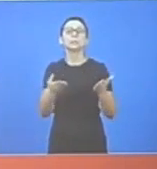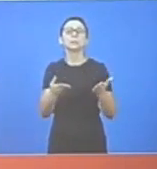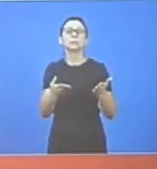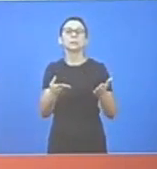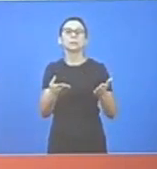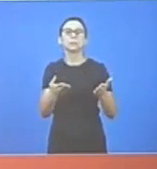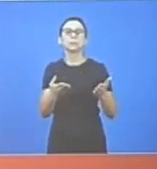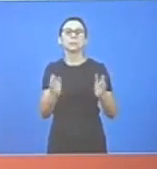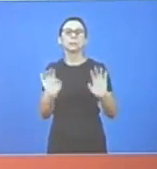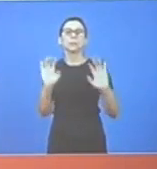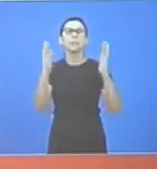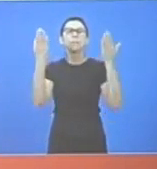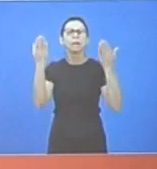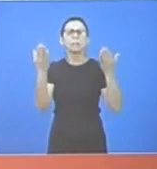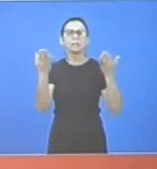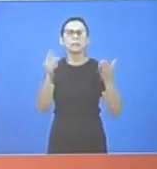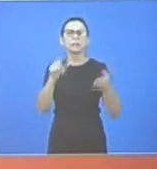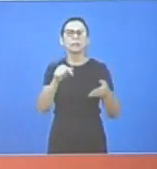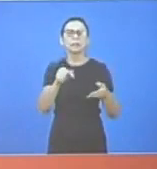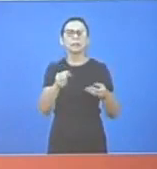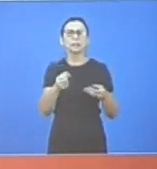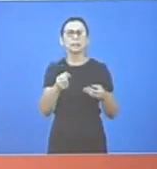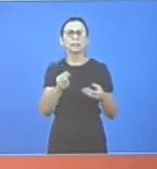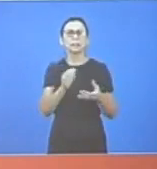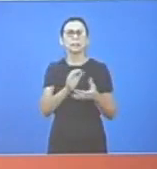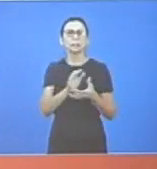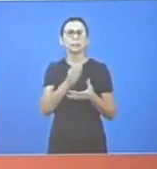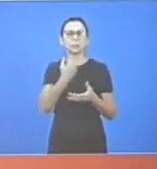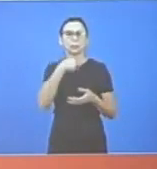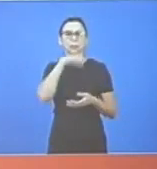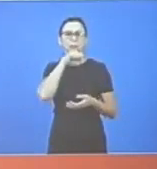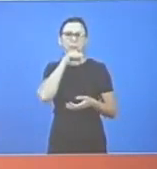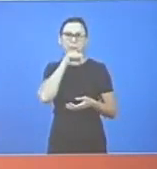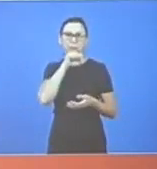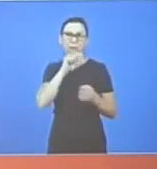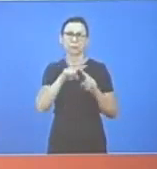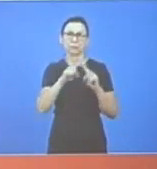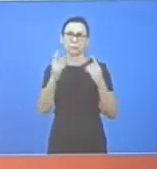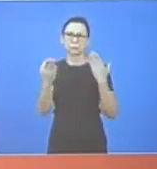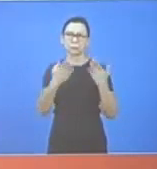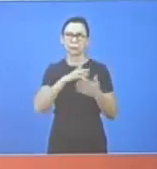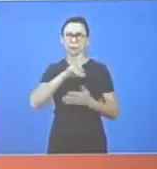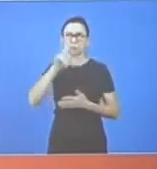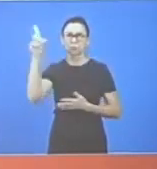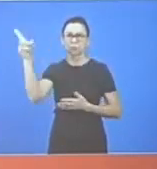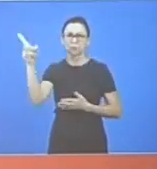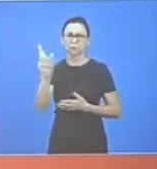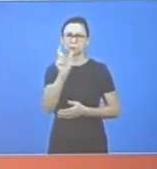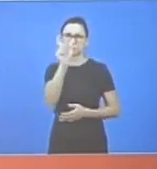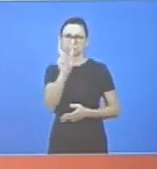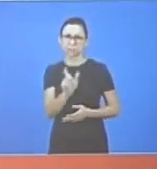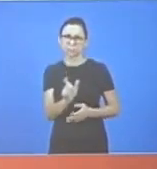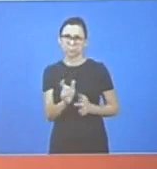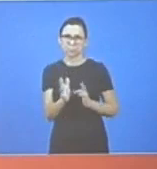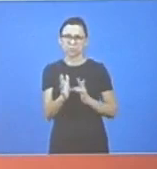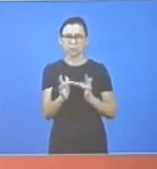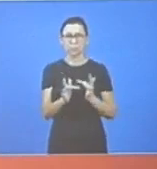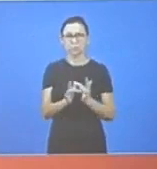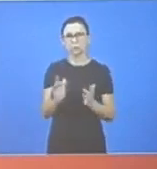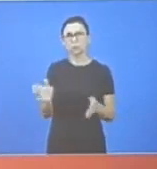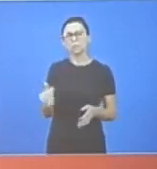Promptly. The feast, the wedding is being given by the Father. But to who? To whom? To the Son, the figure of